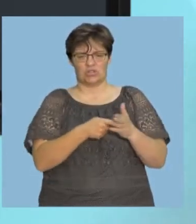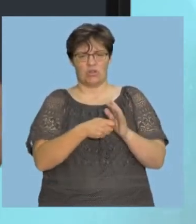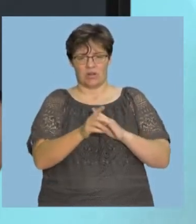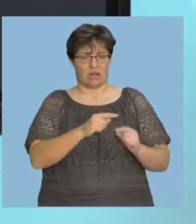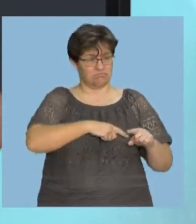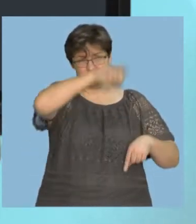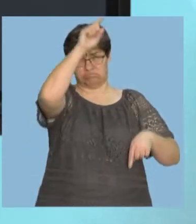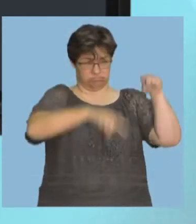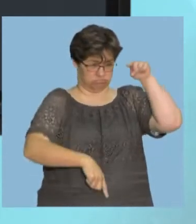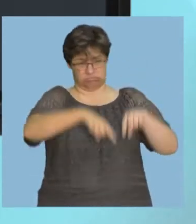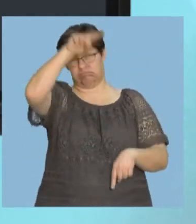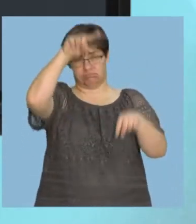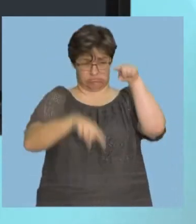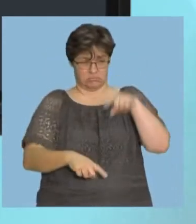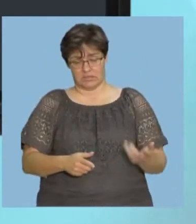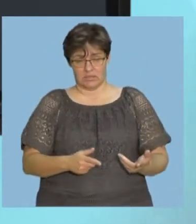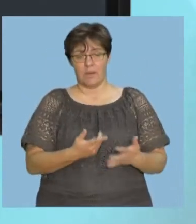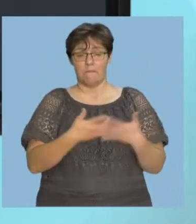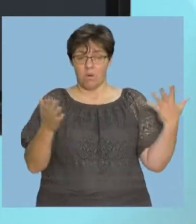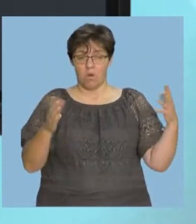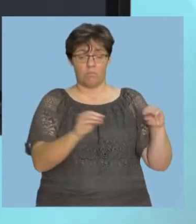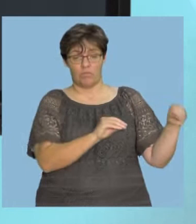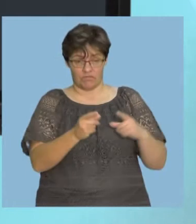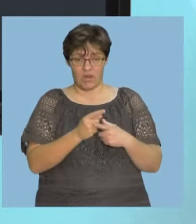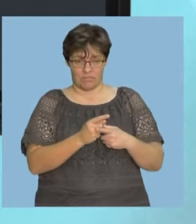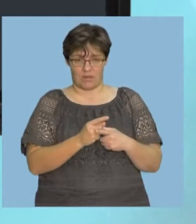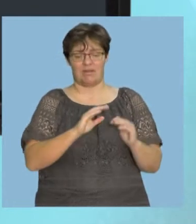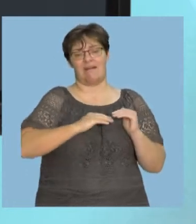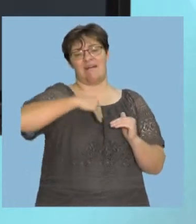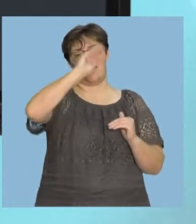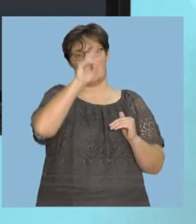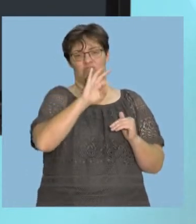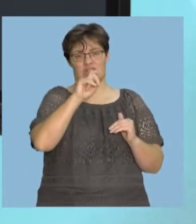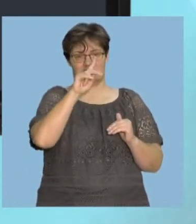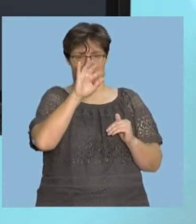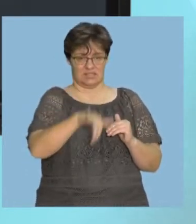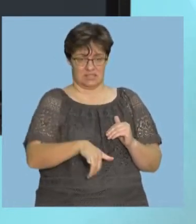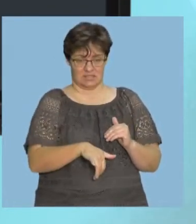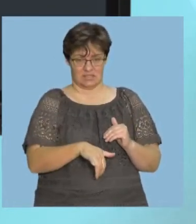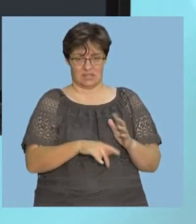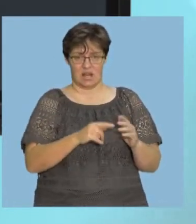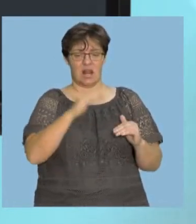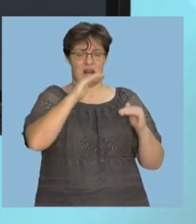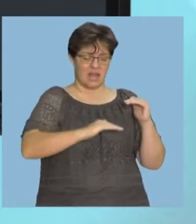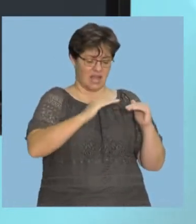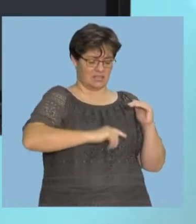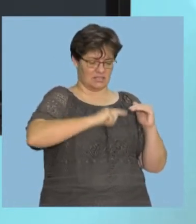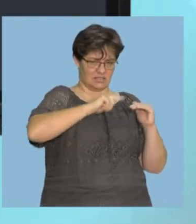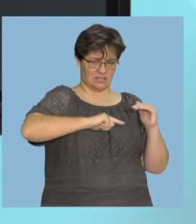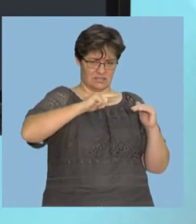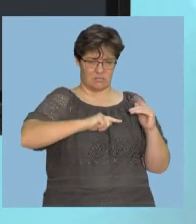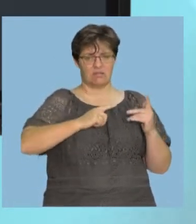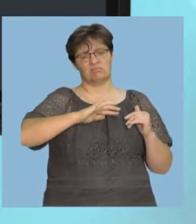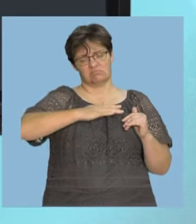graphs, the more they like movement, the volatility is high, and the less noise, the less the